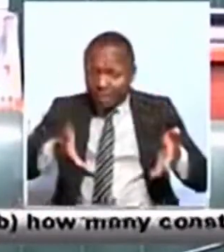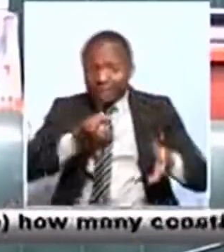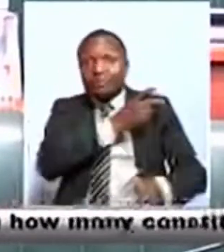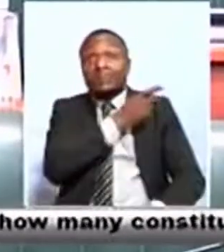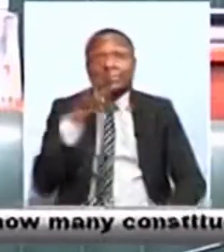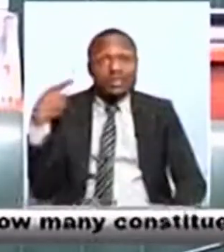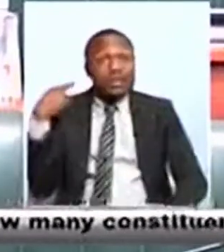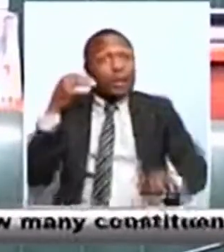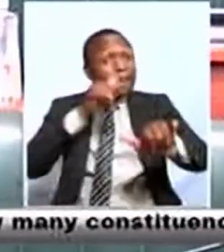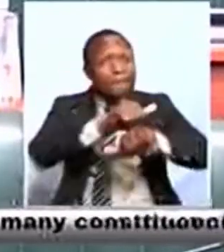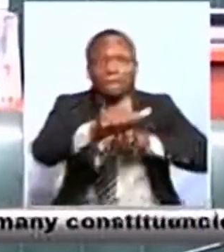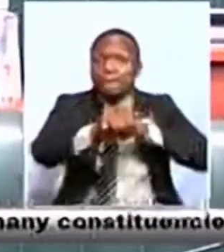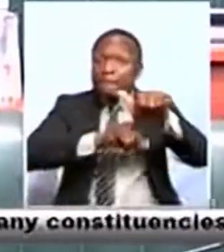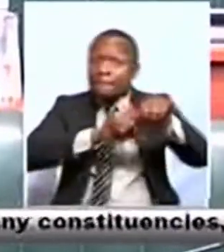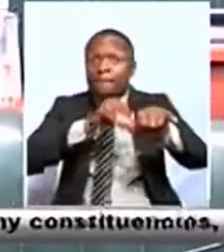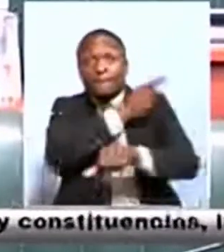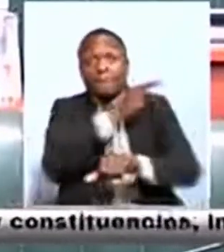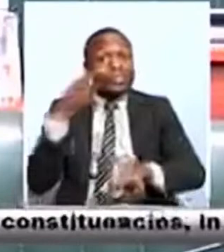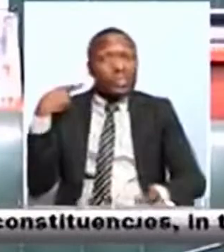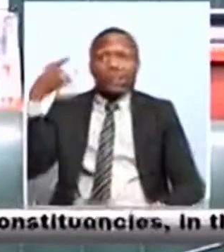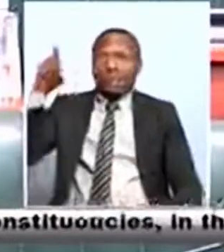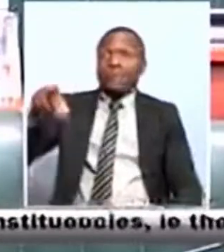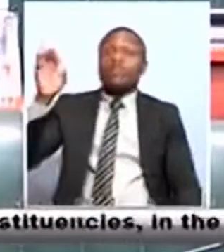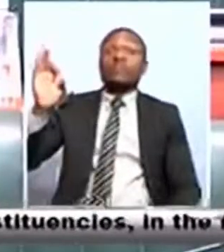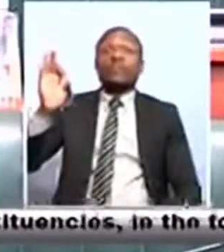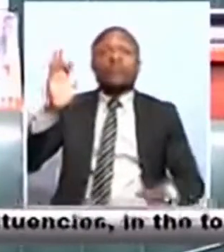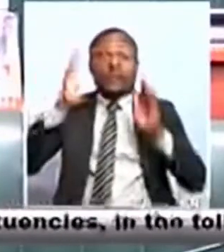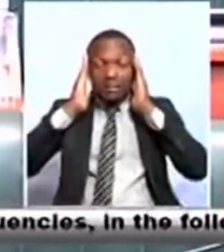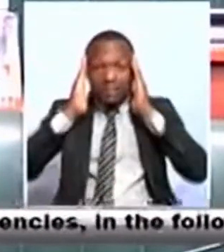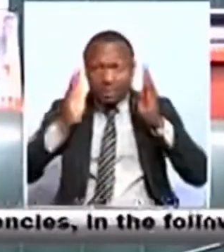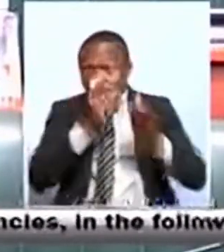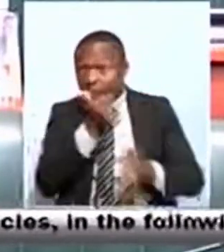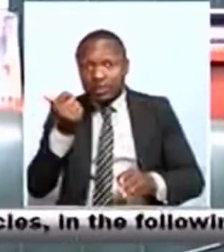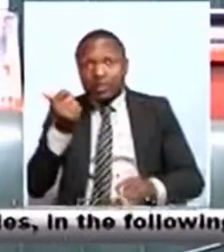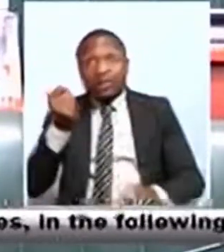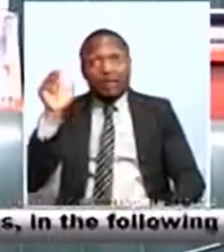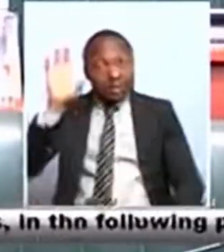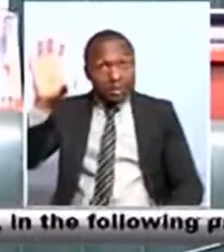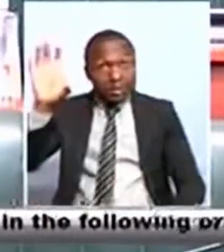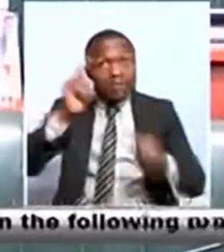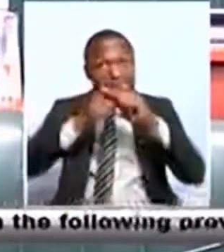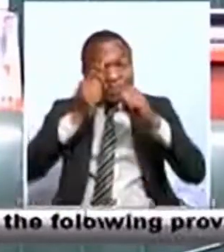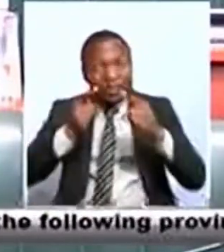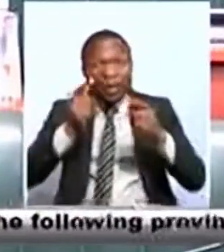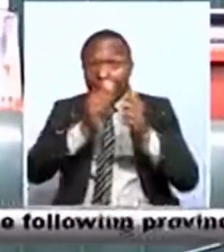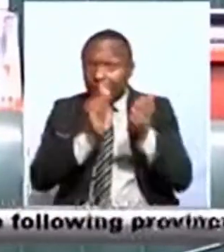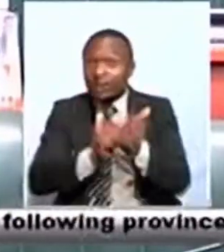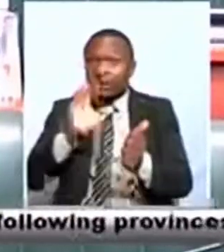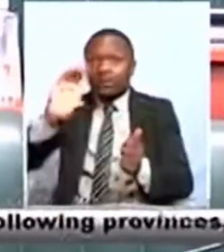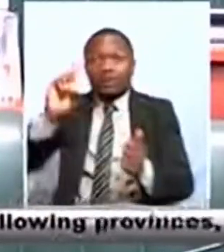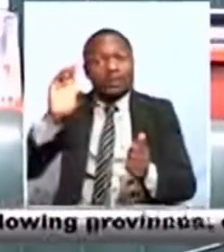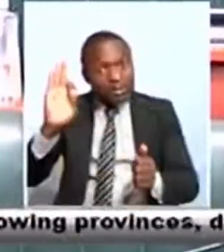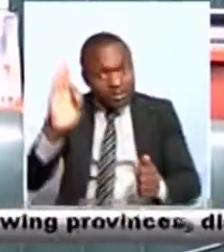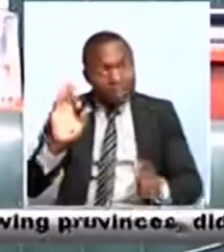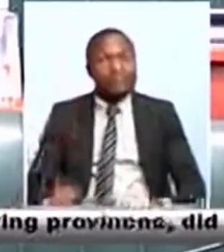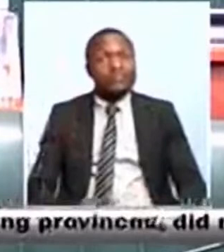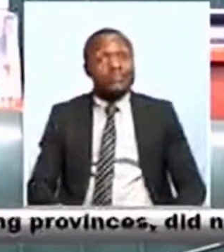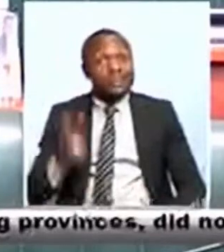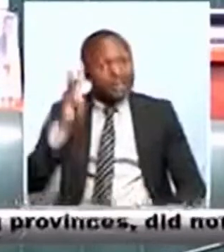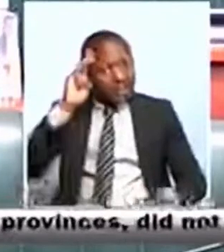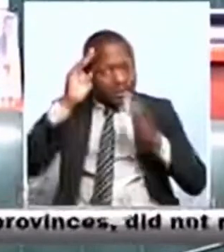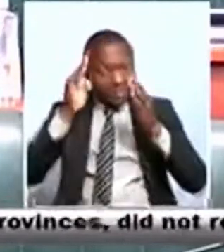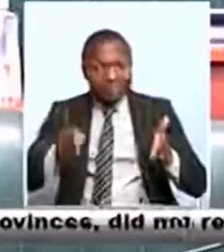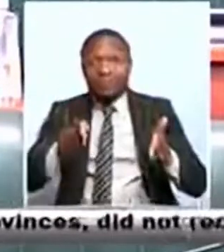to mislead the House that PF concentrated on other provinces when it comes to CDF. So the Minister has